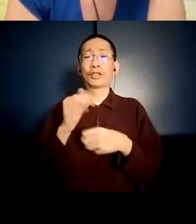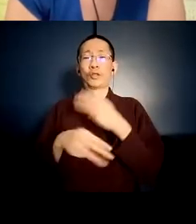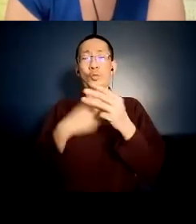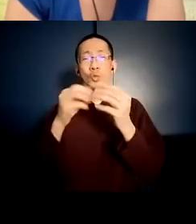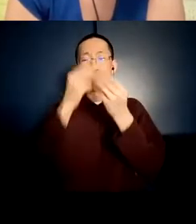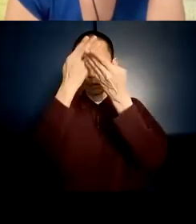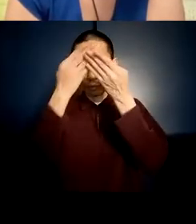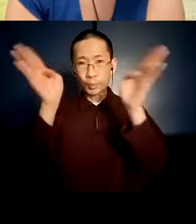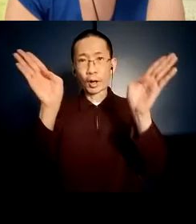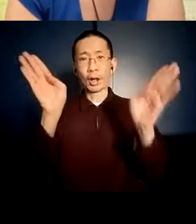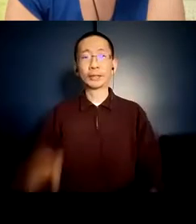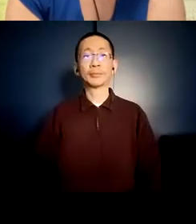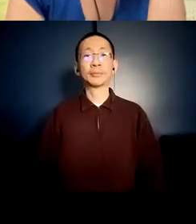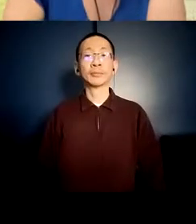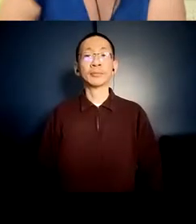people's world.